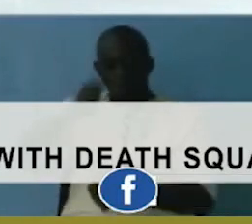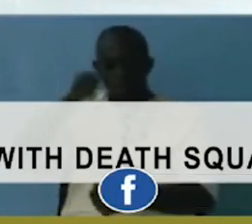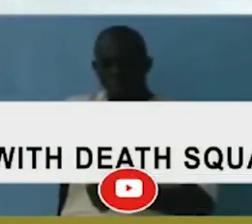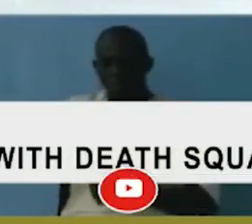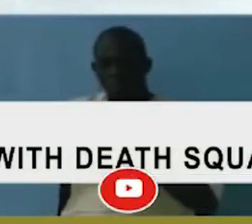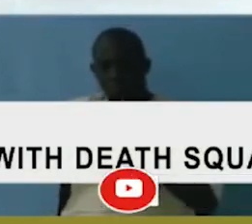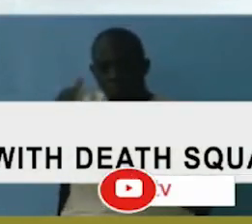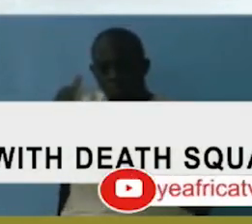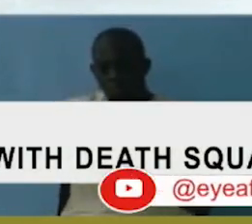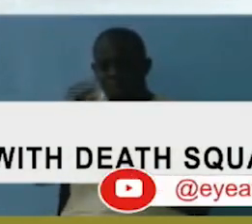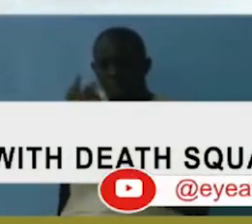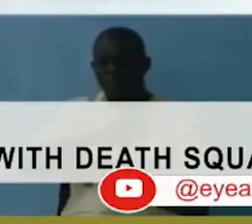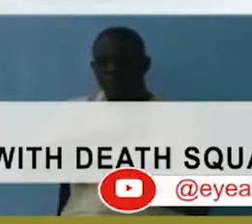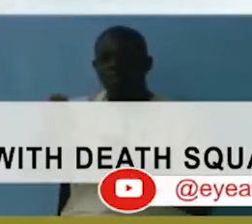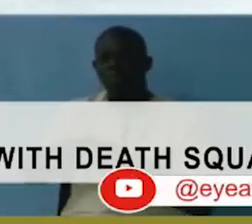It